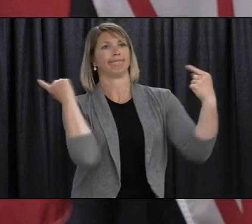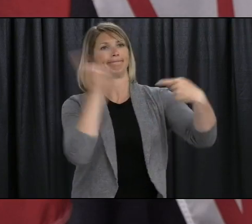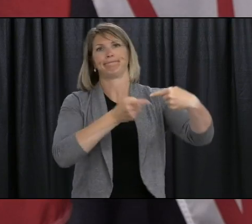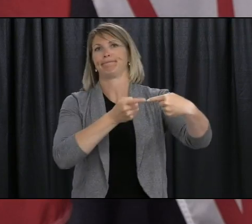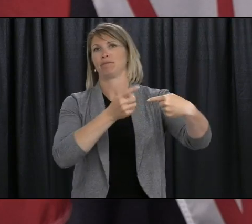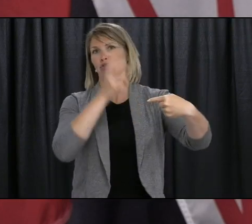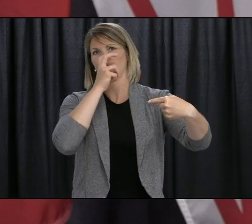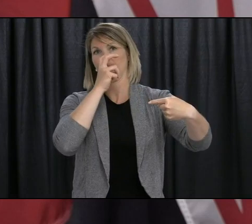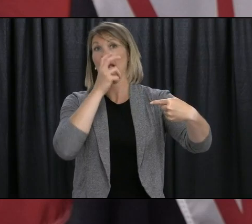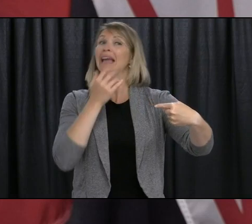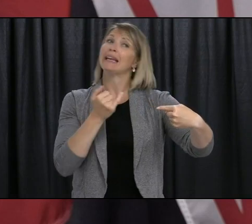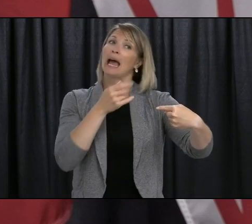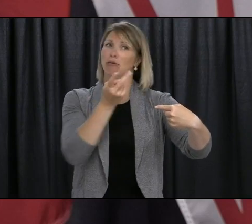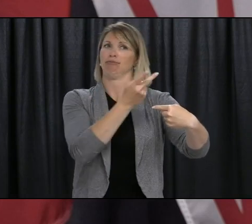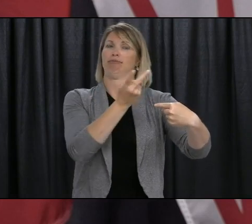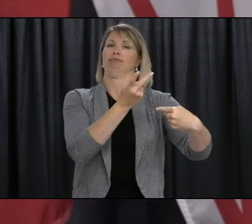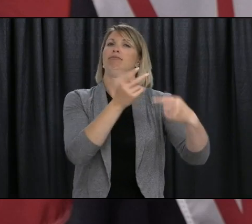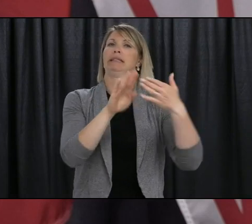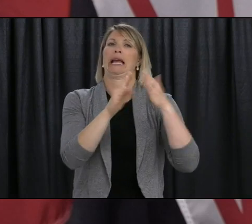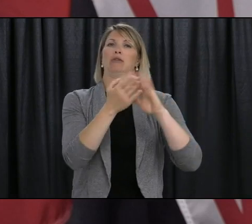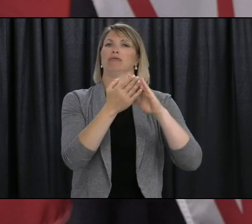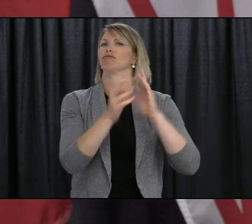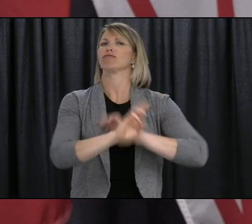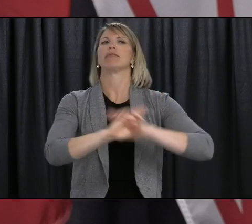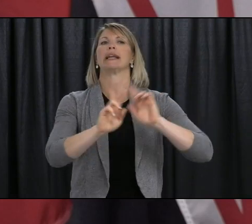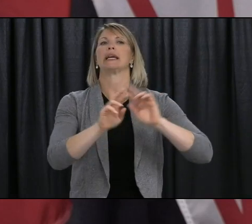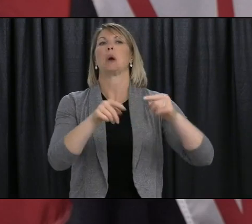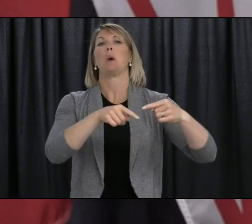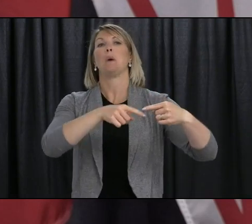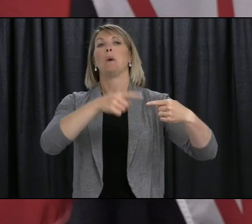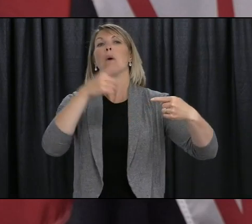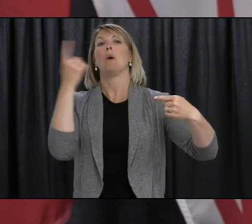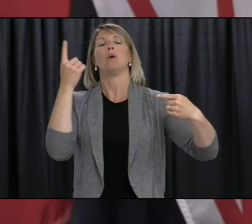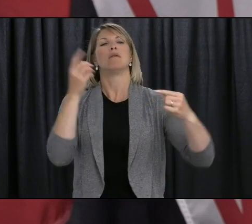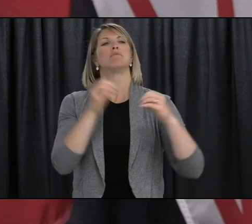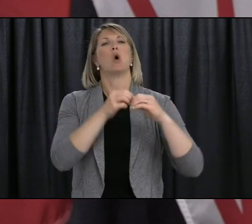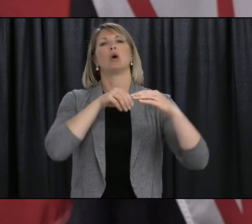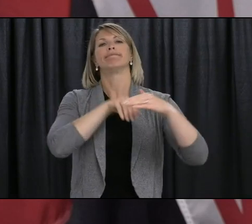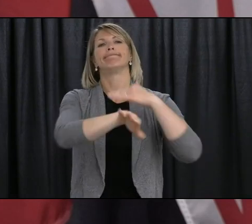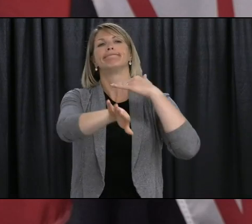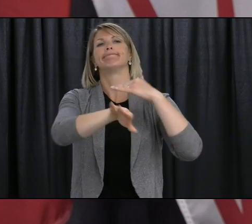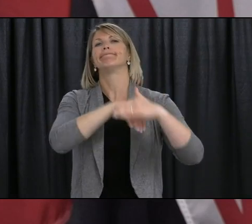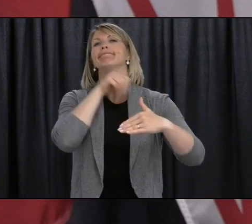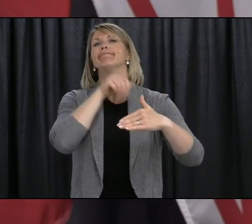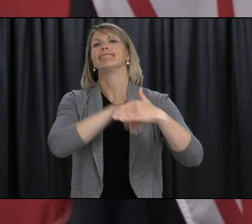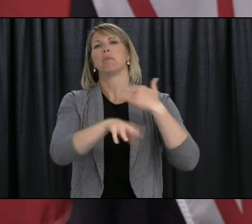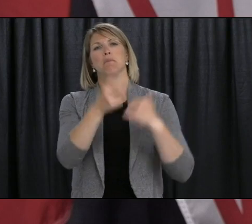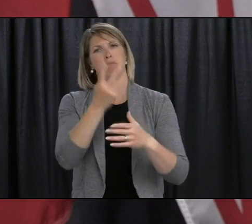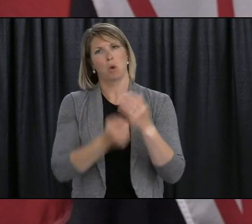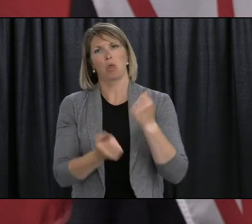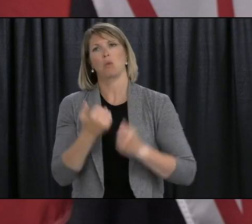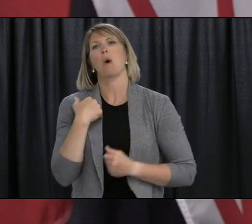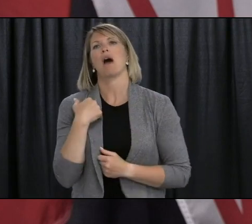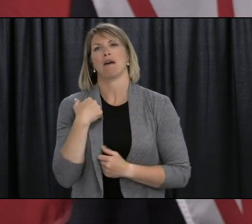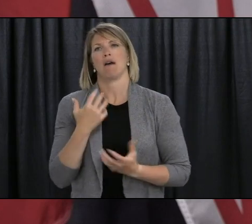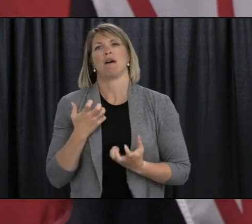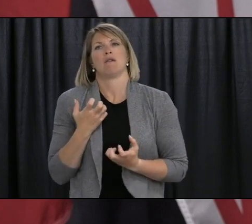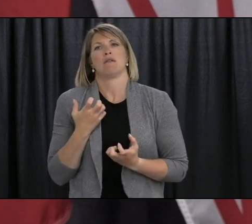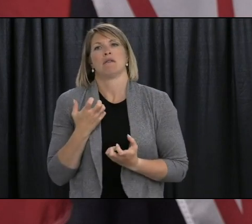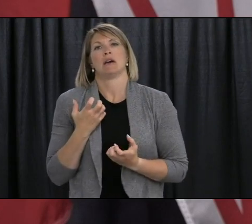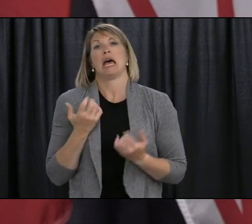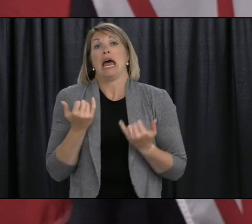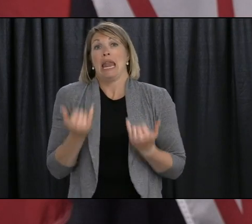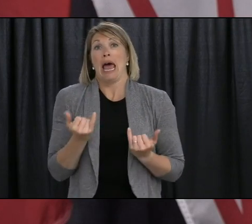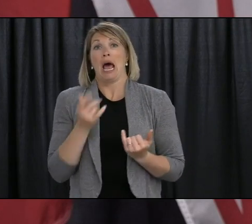people are now ready to actually reopen a little bit more and making sure that they can move freely back and forth through that border. So we'll just wait till